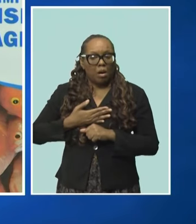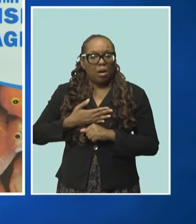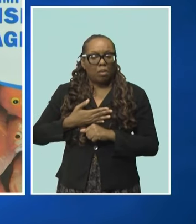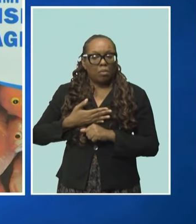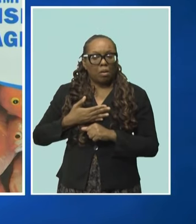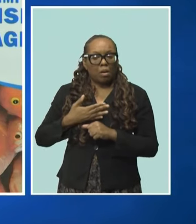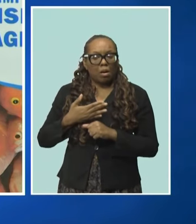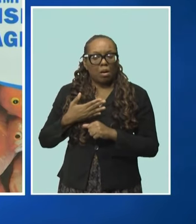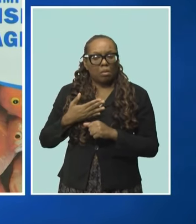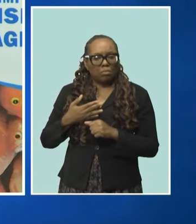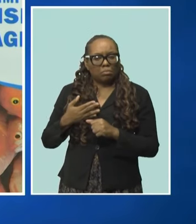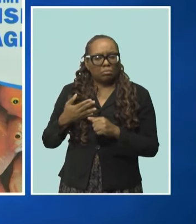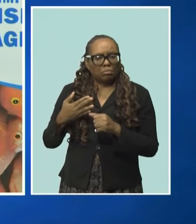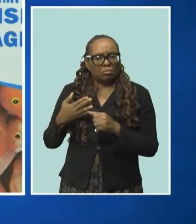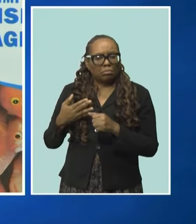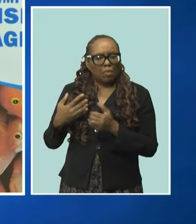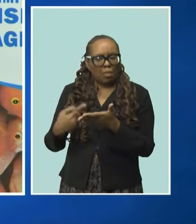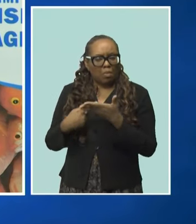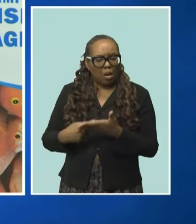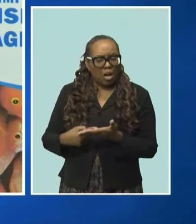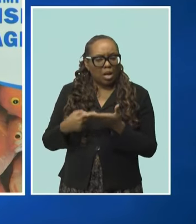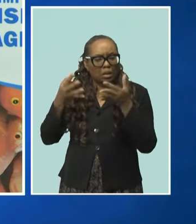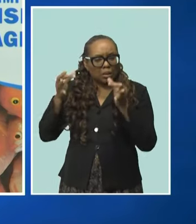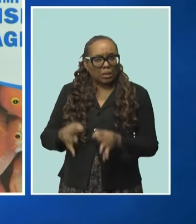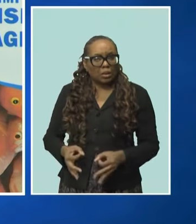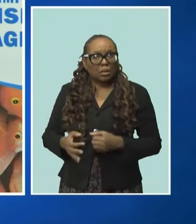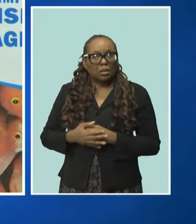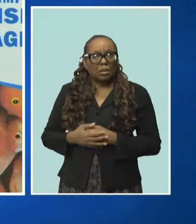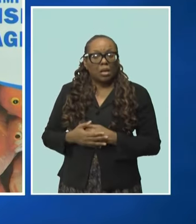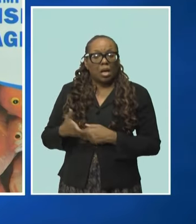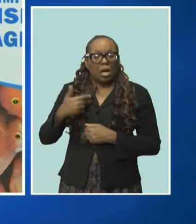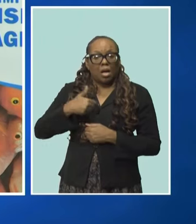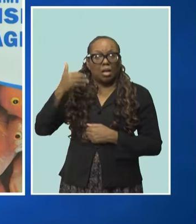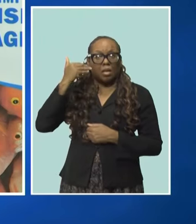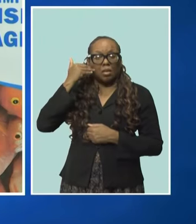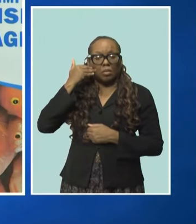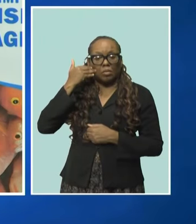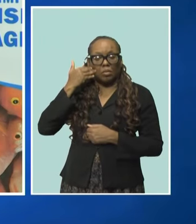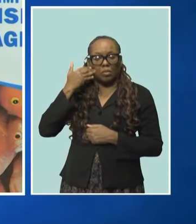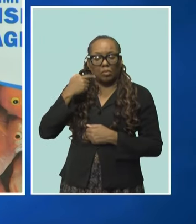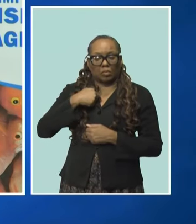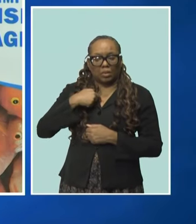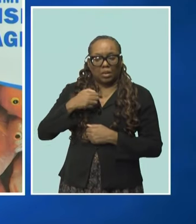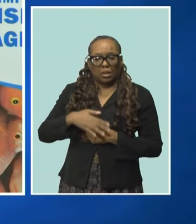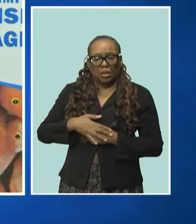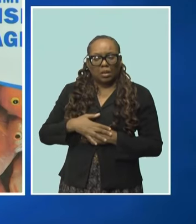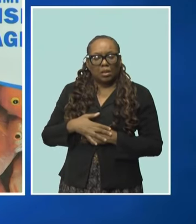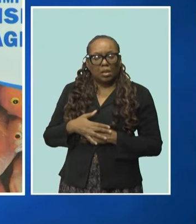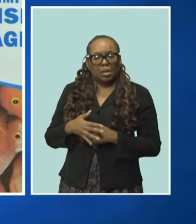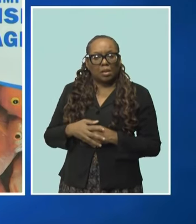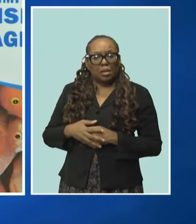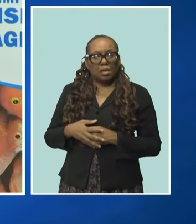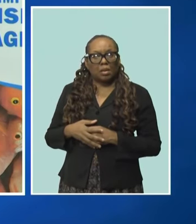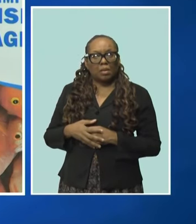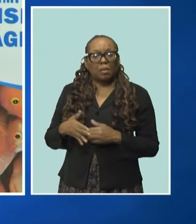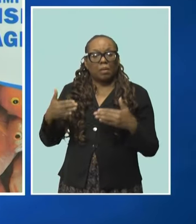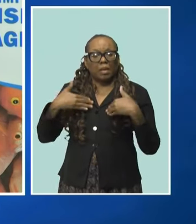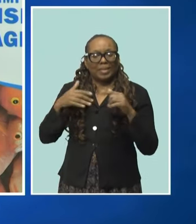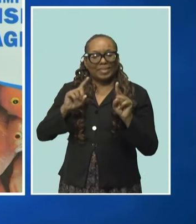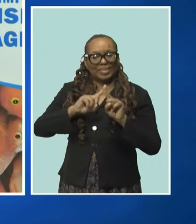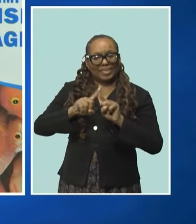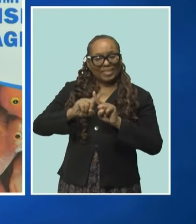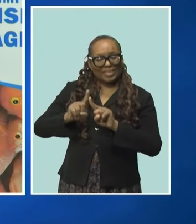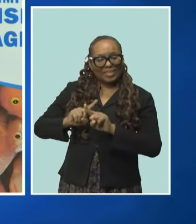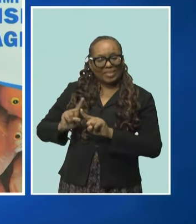judgment, and that is part of the misapprehension directive, there are many were many delegations